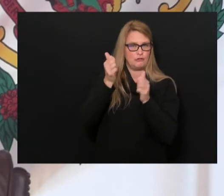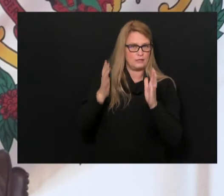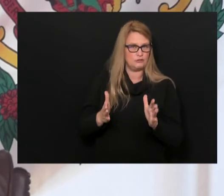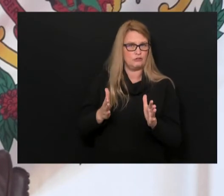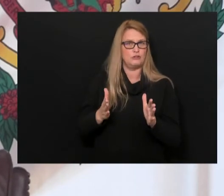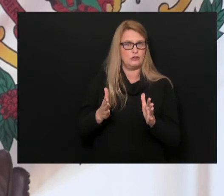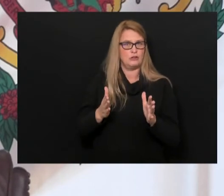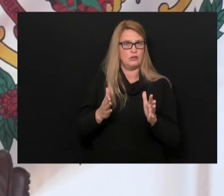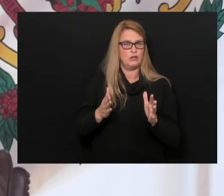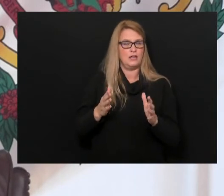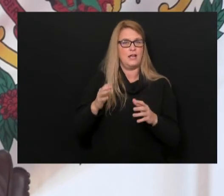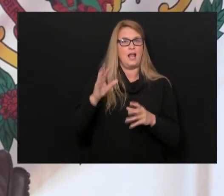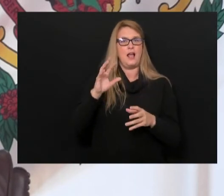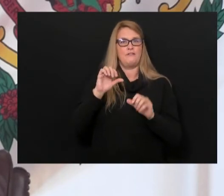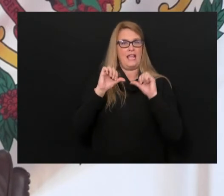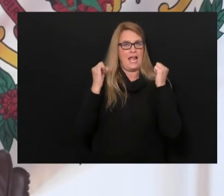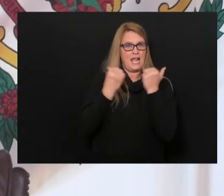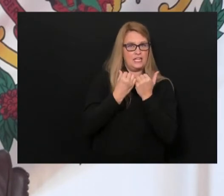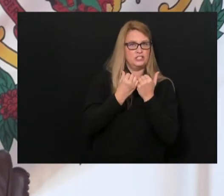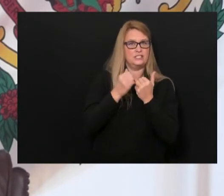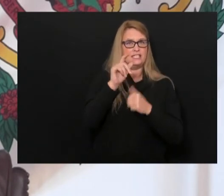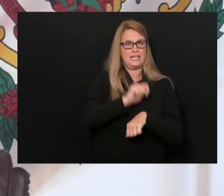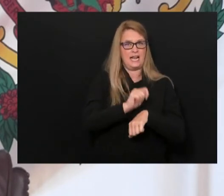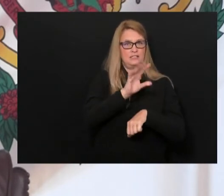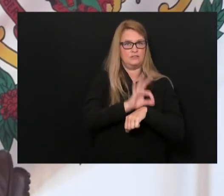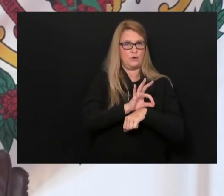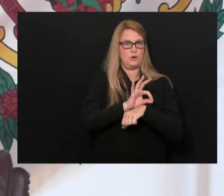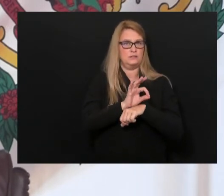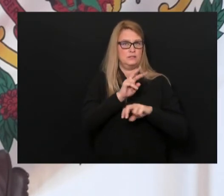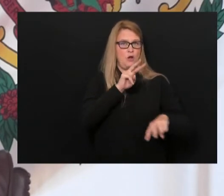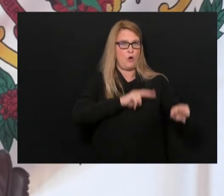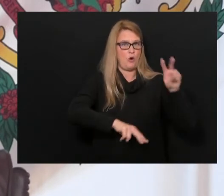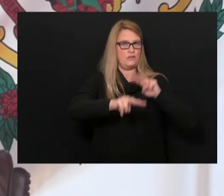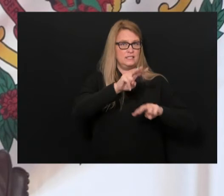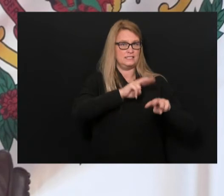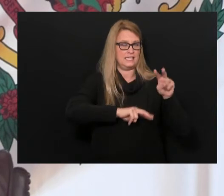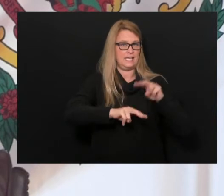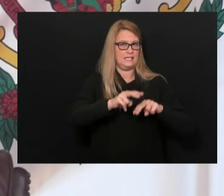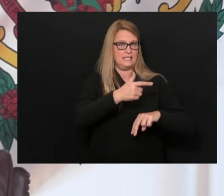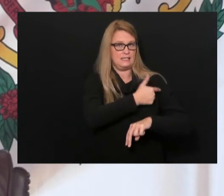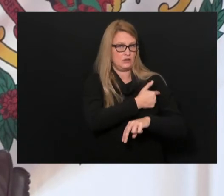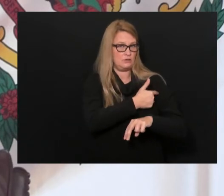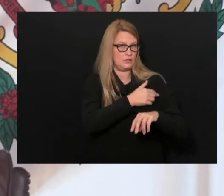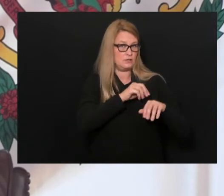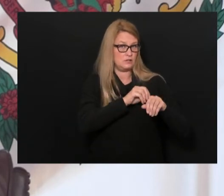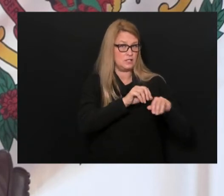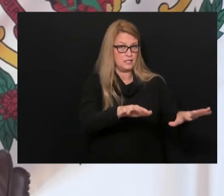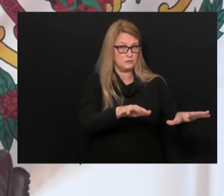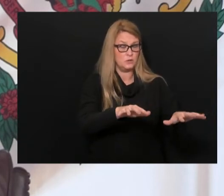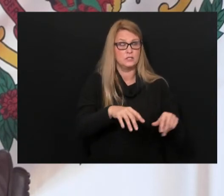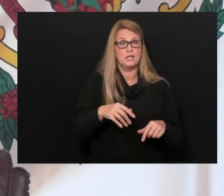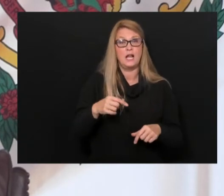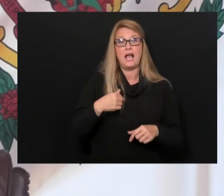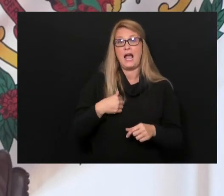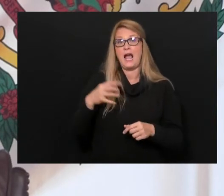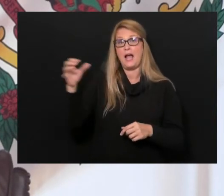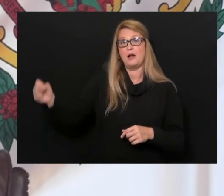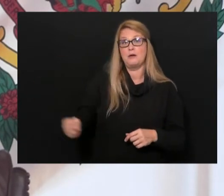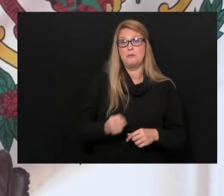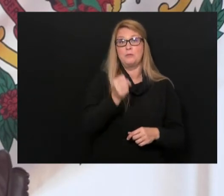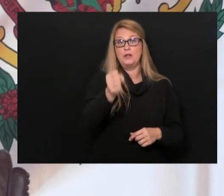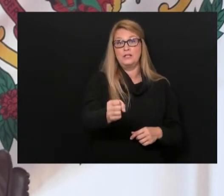Joint Interagency Task Force overseeing the vaccine distribution. At that time, I also announced that I was appointing General